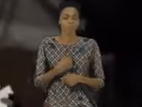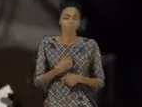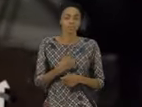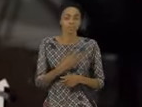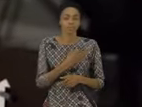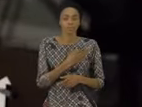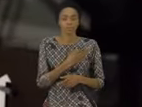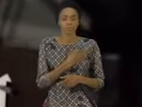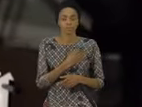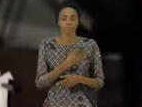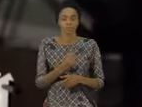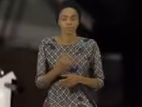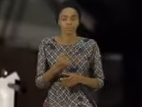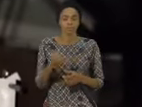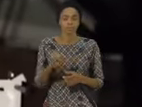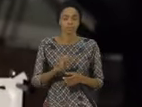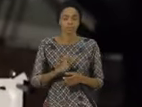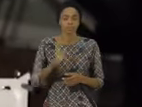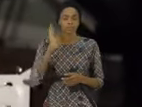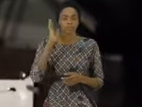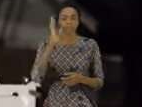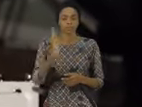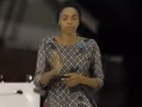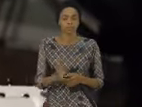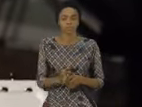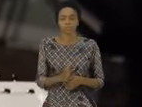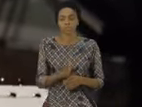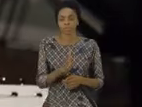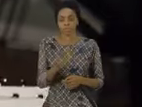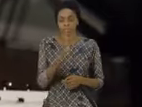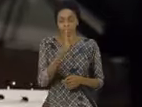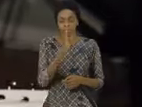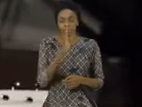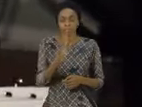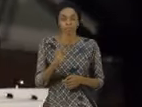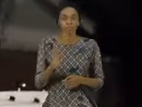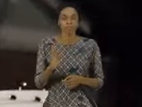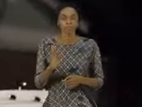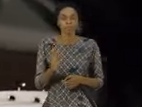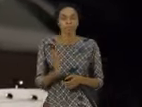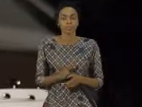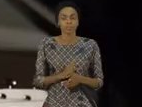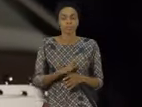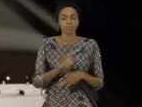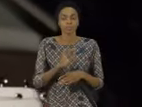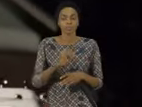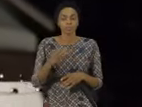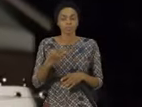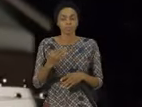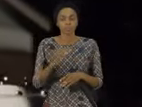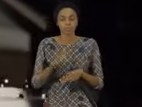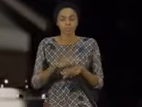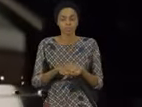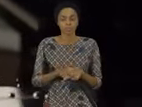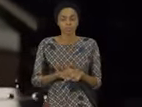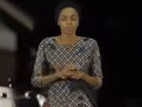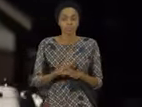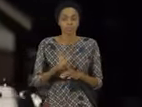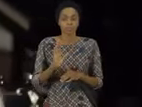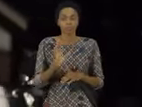And I will build my life upon your